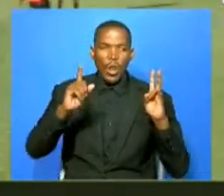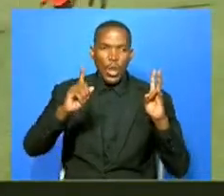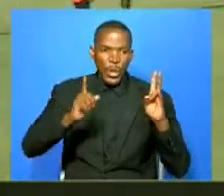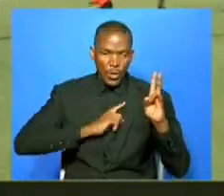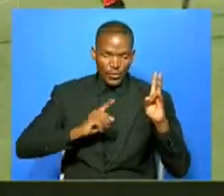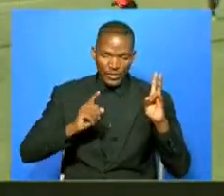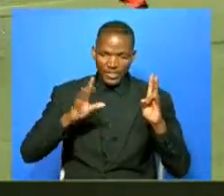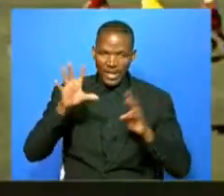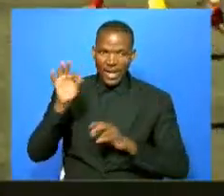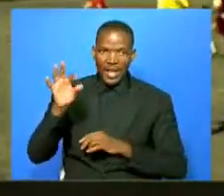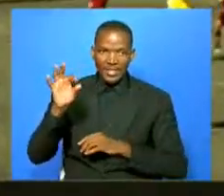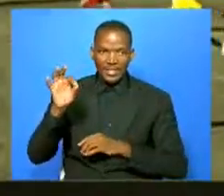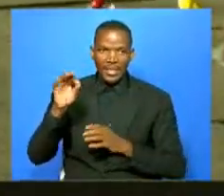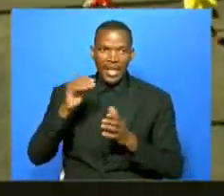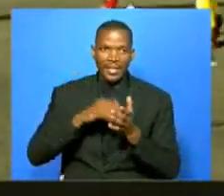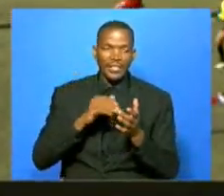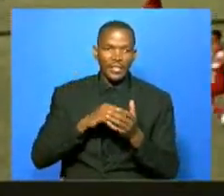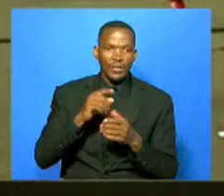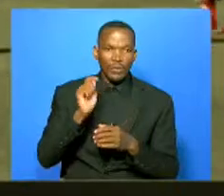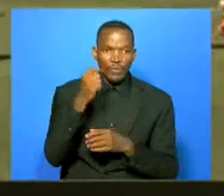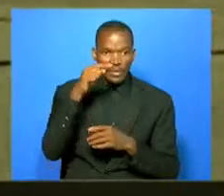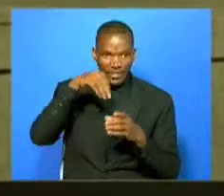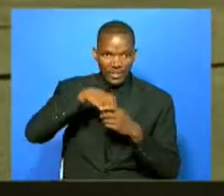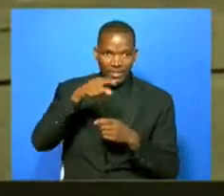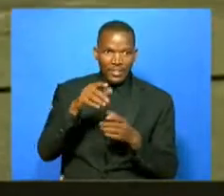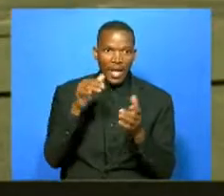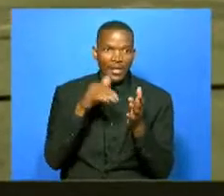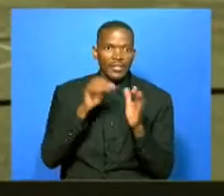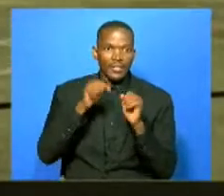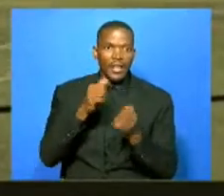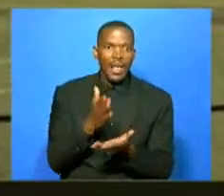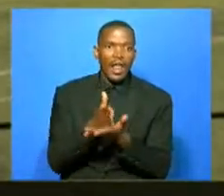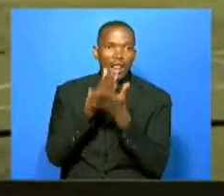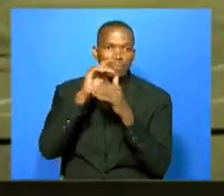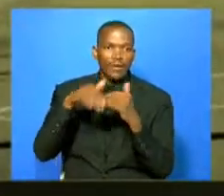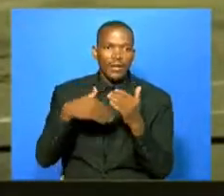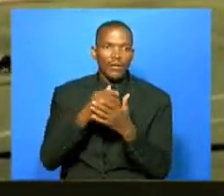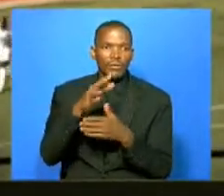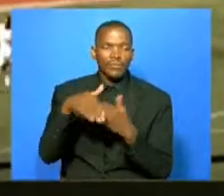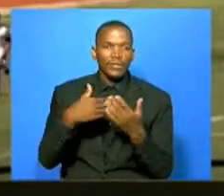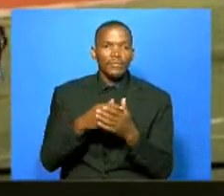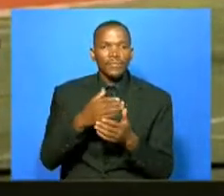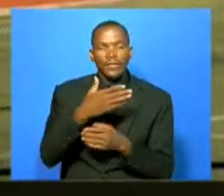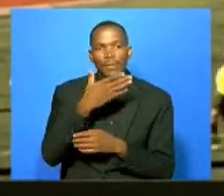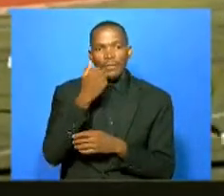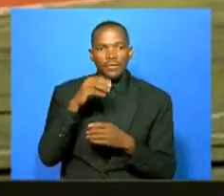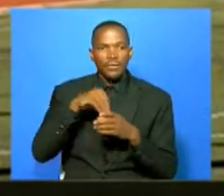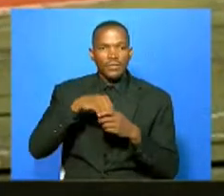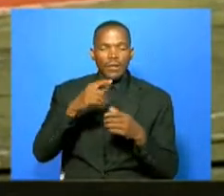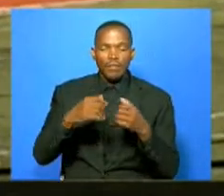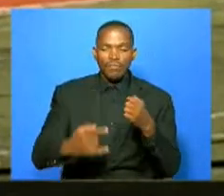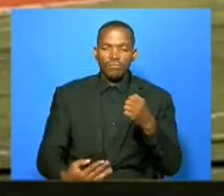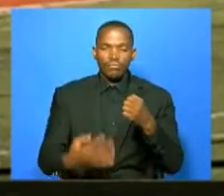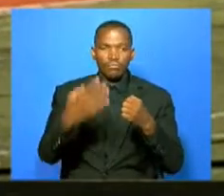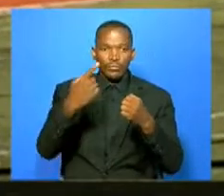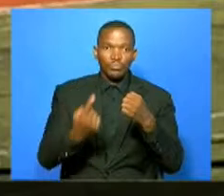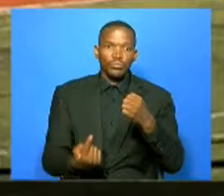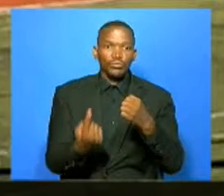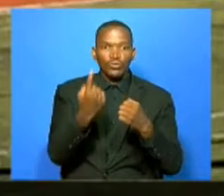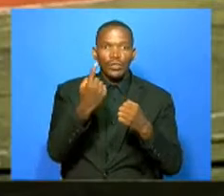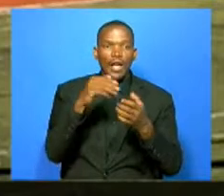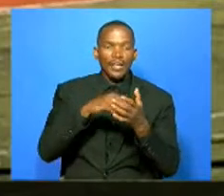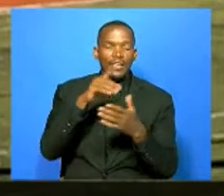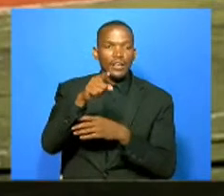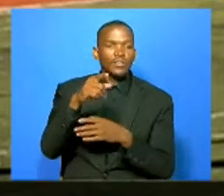metshameko e roba bongwe. Fela phenyo mo motshamekong o e ka ba thusa go katoga maemo a kotsi a selepe sa magagane.